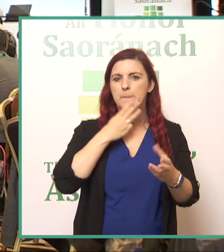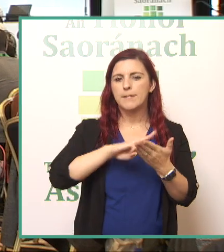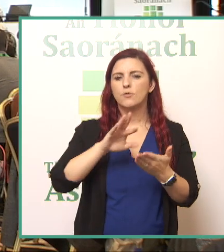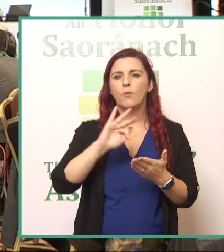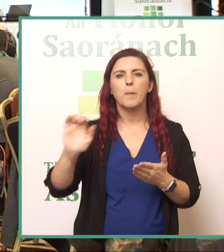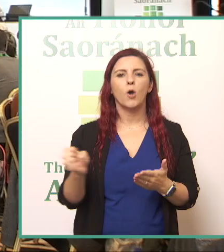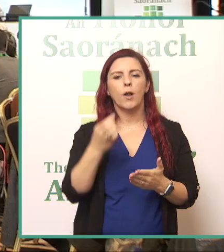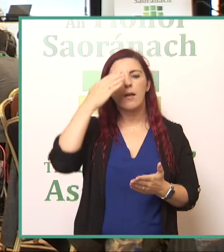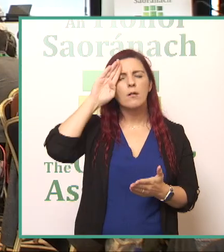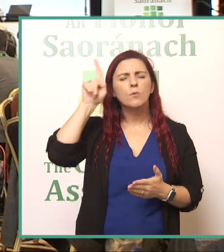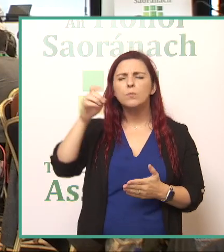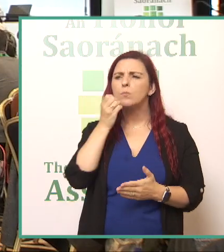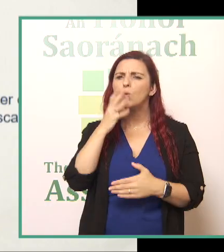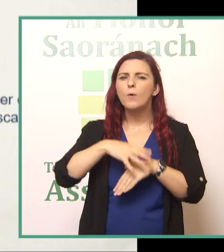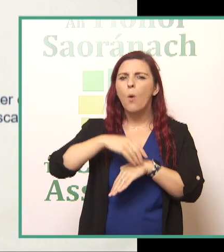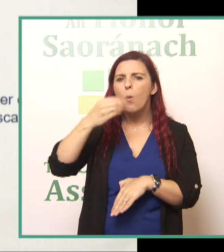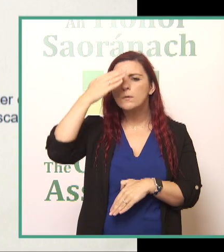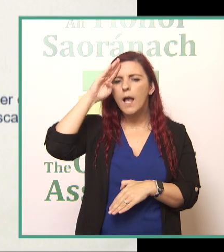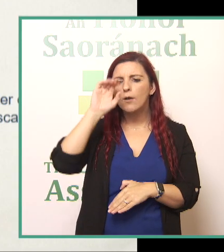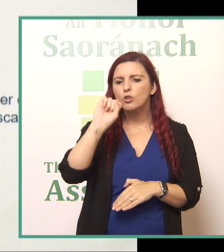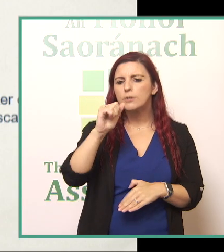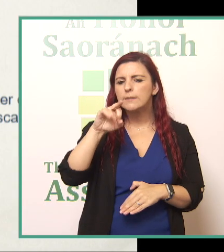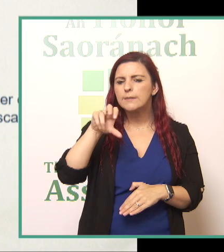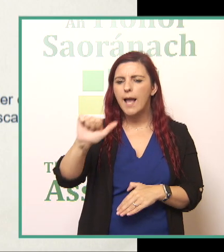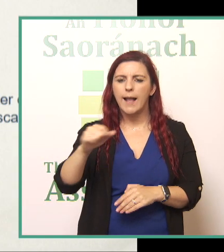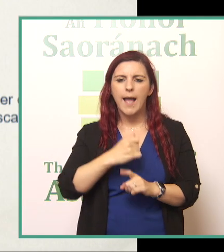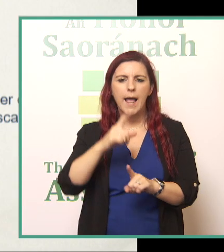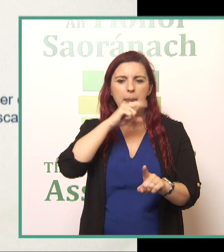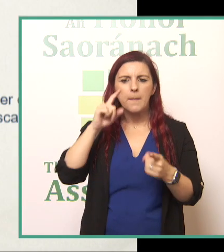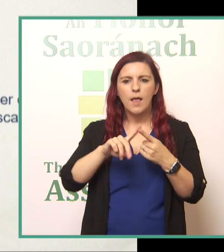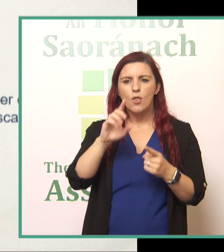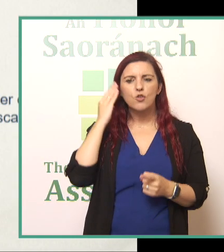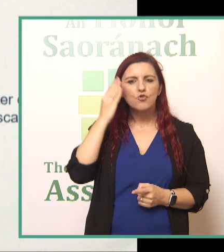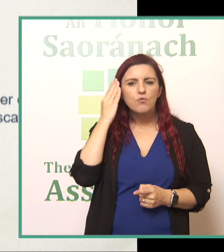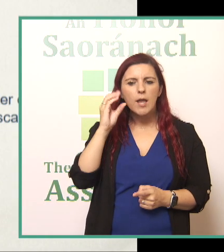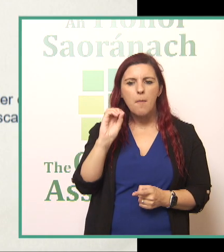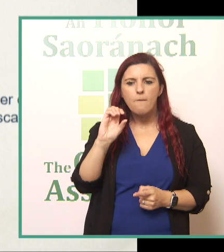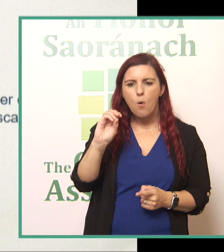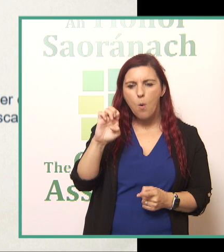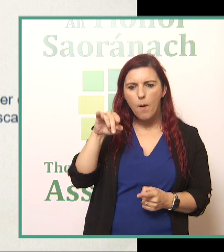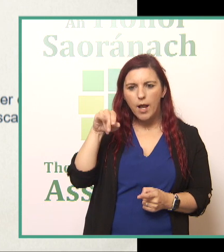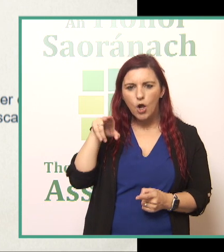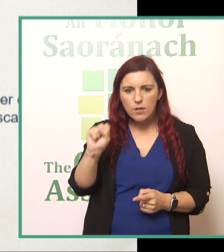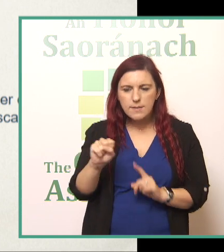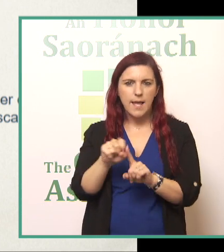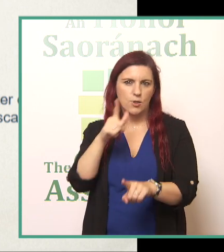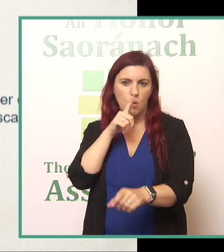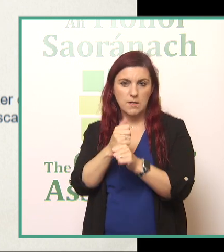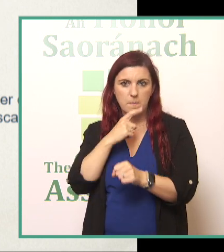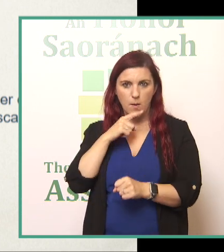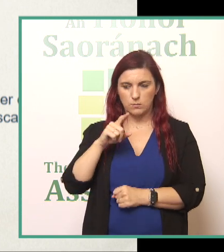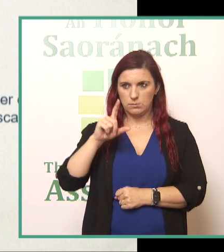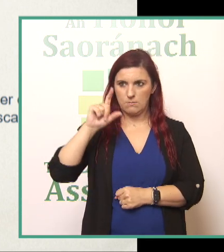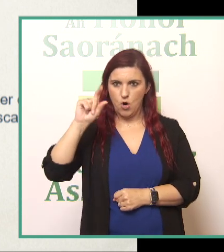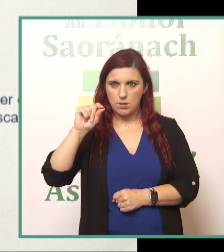from a beautiful old Irish saga called The Dream of Oengus, and it describes people becoming birds and birds becoming people. And any of you who have